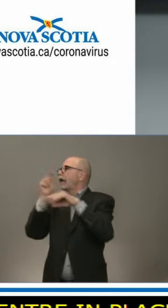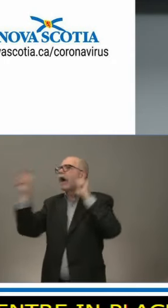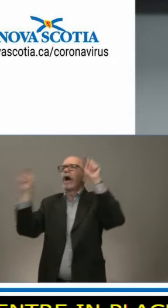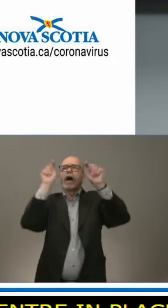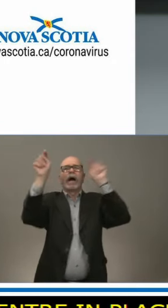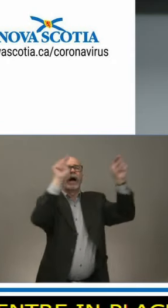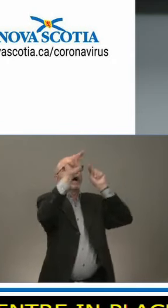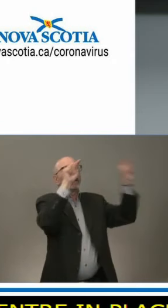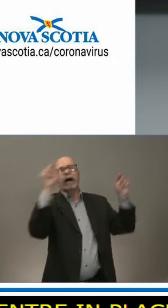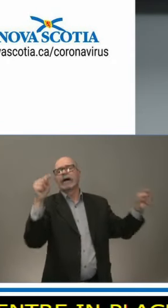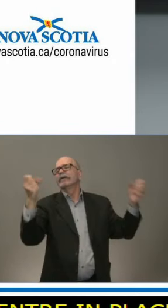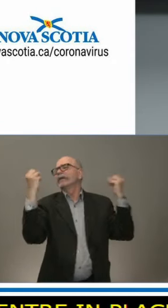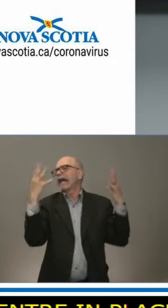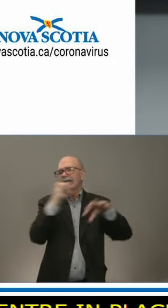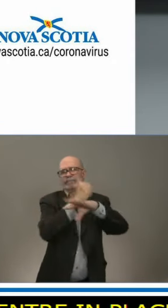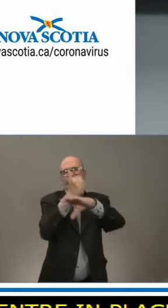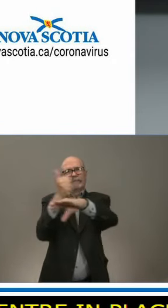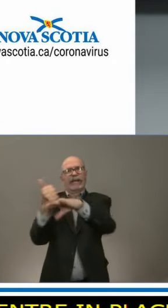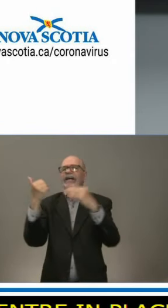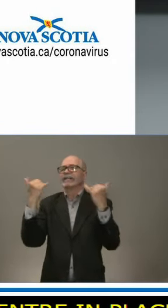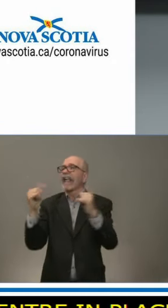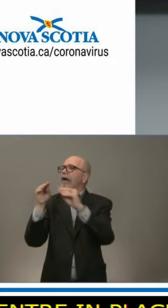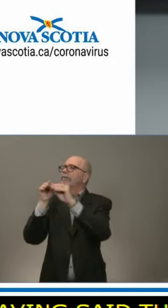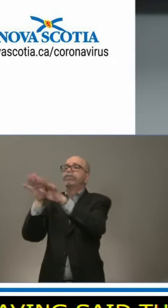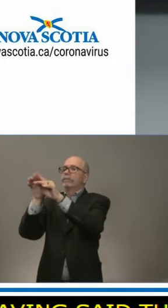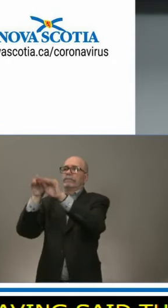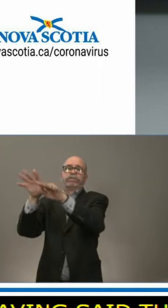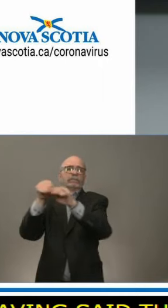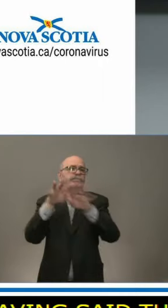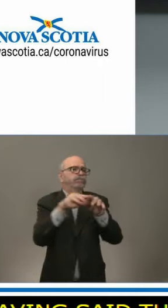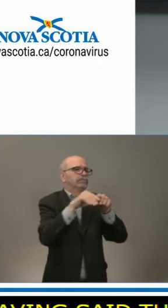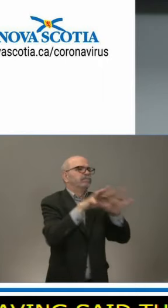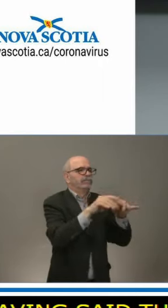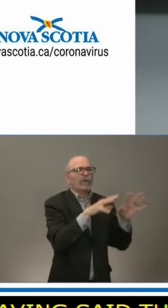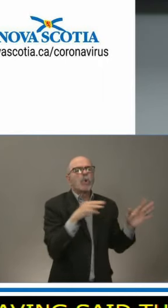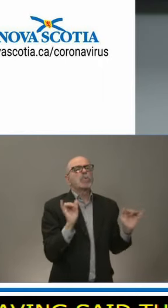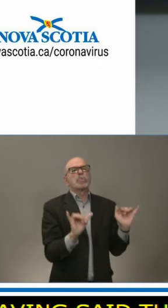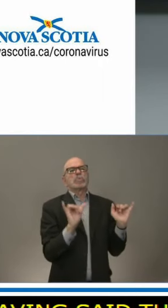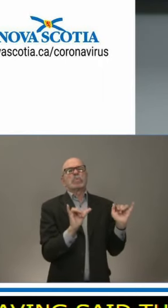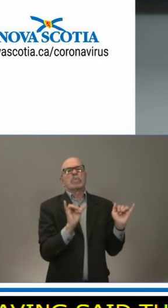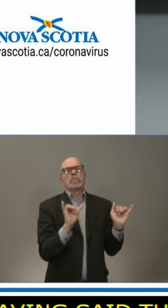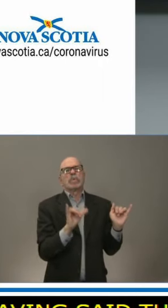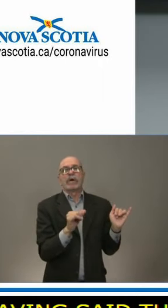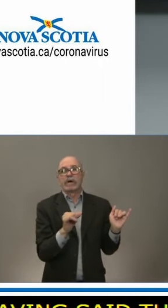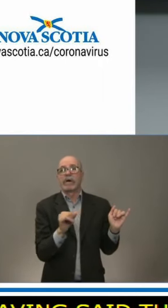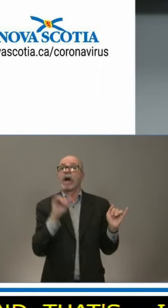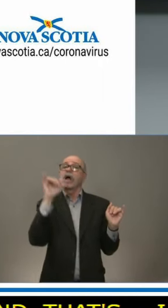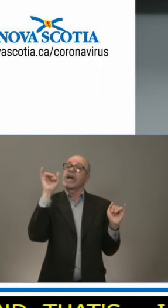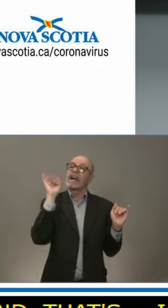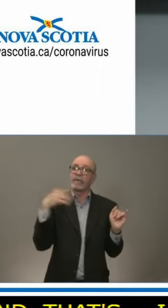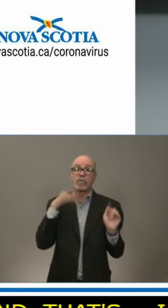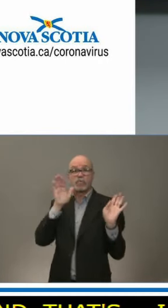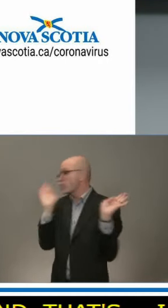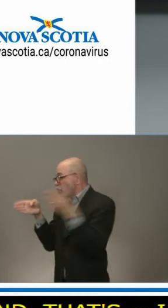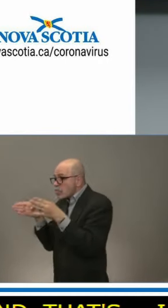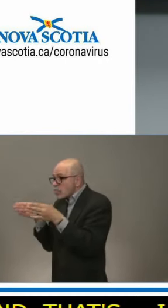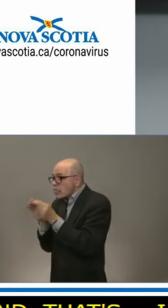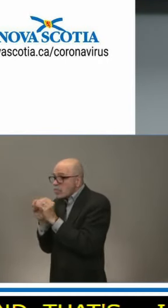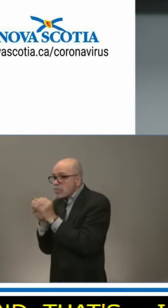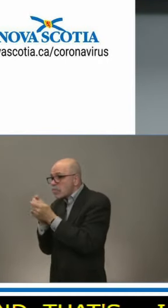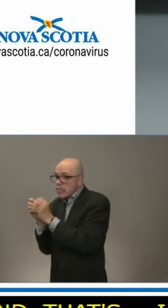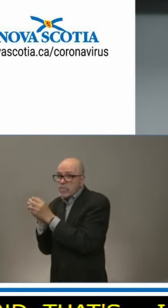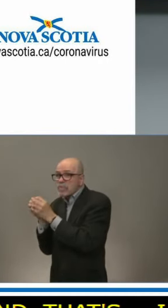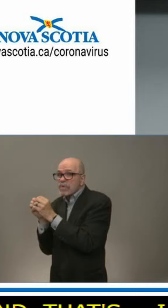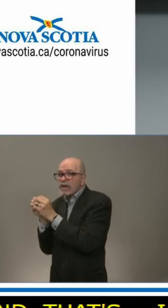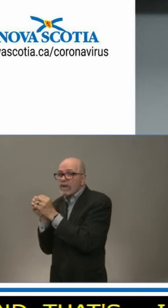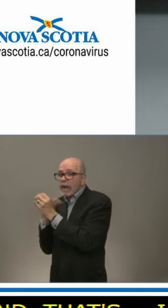that if we focus too much on one community versus another, we miss the bigger picture that this is a risk for all of us across